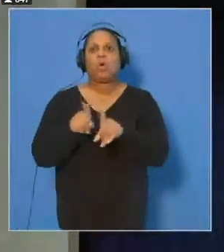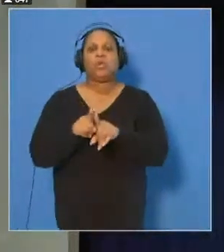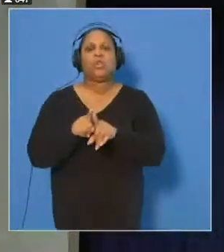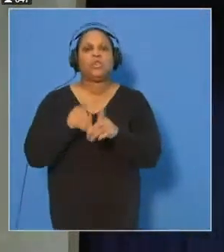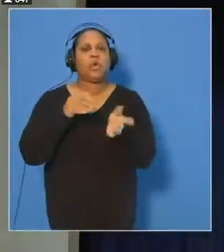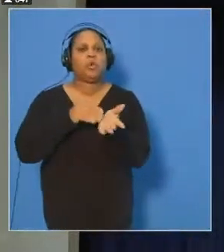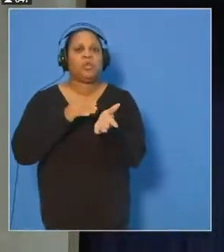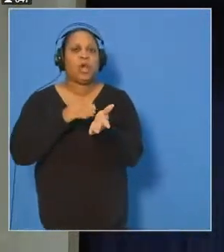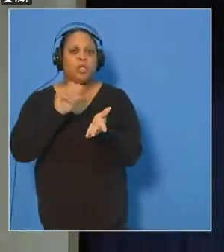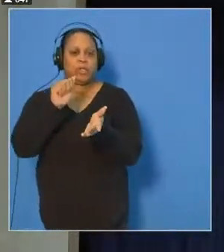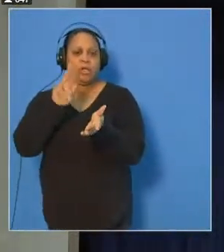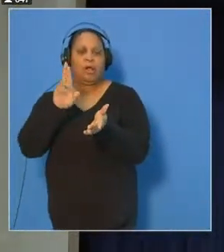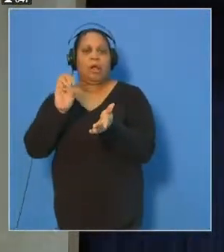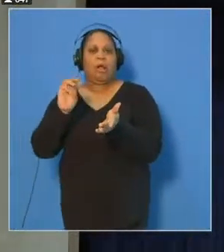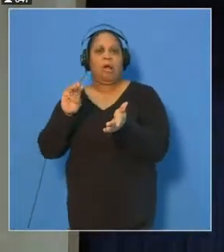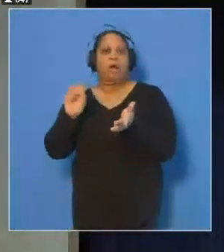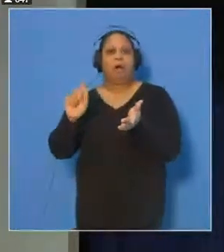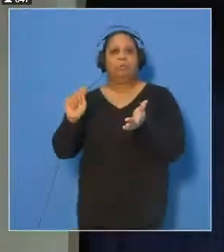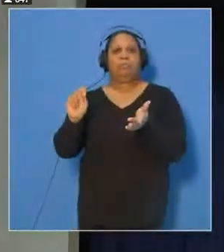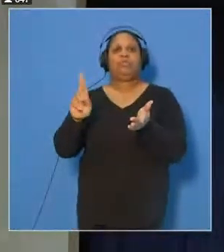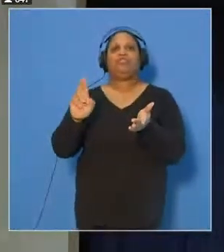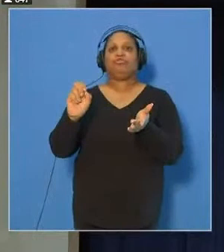Armstrong. And